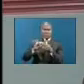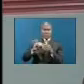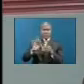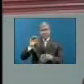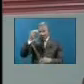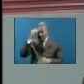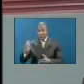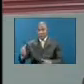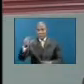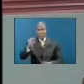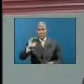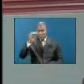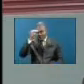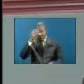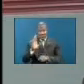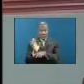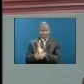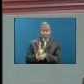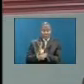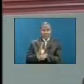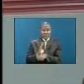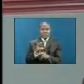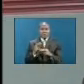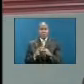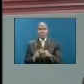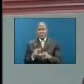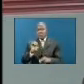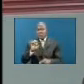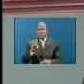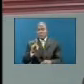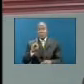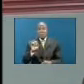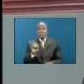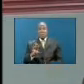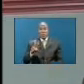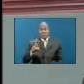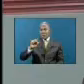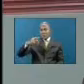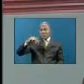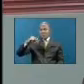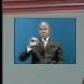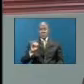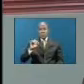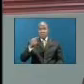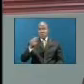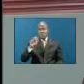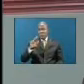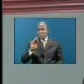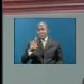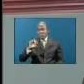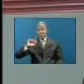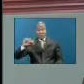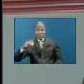The Minister Designate for the Ministry of Trade and Industry, Mr. Ekospiu Gabra, says Ghana already has very good trade and